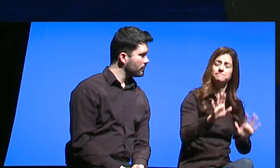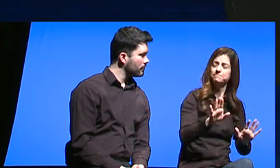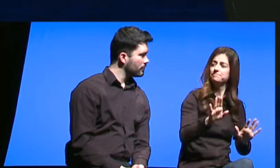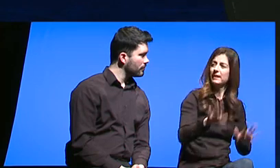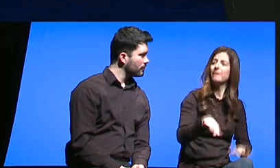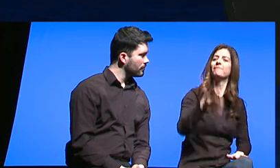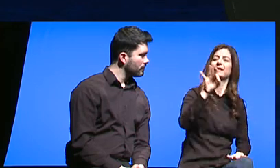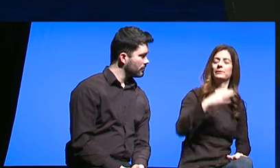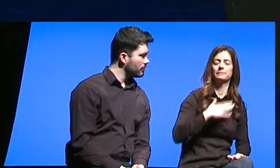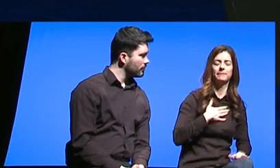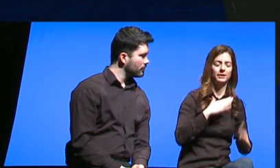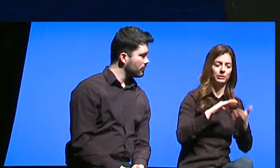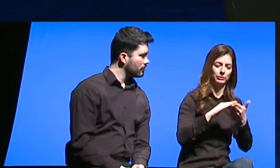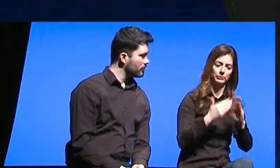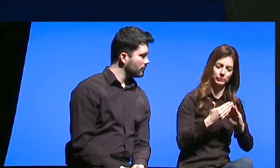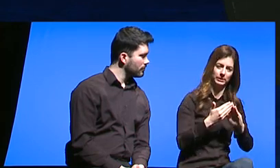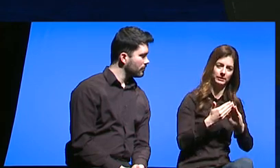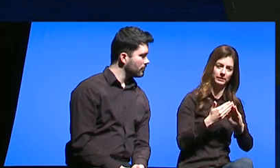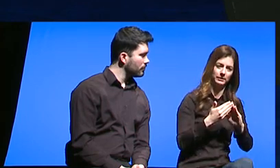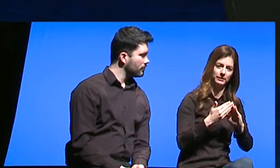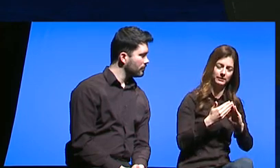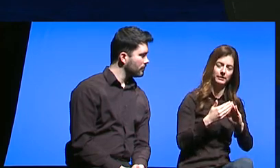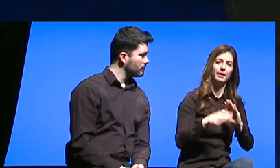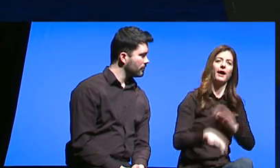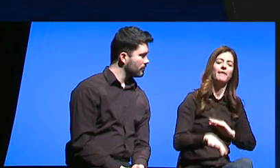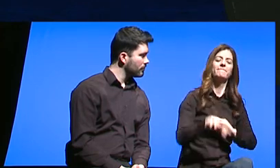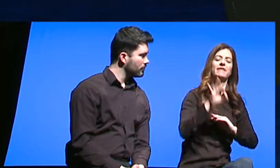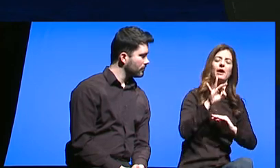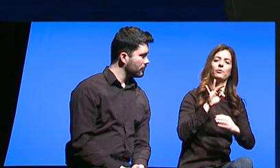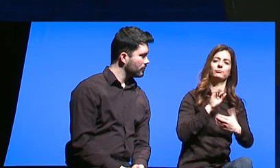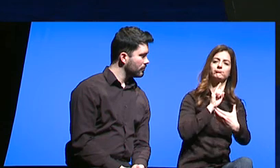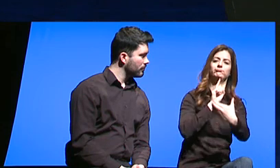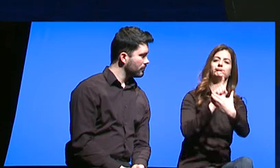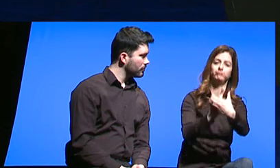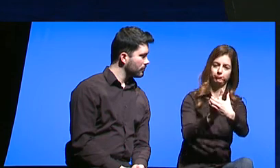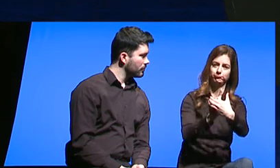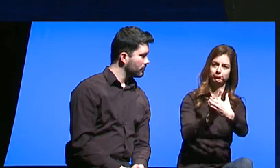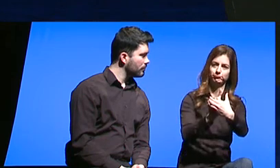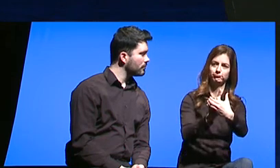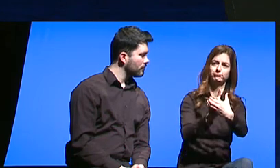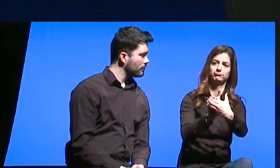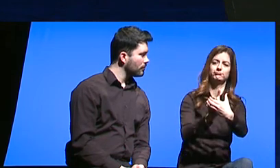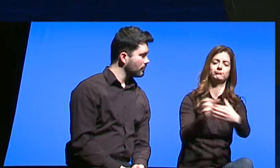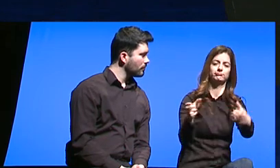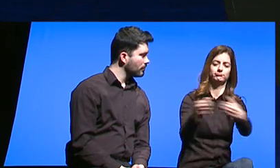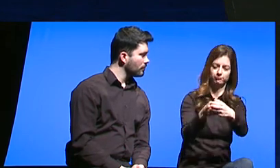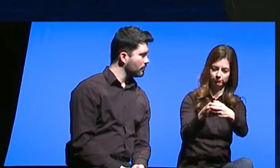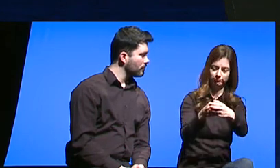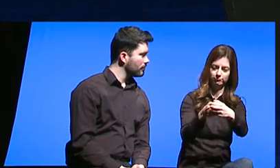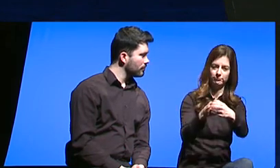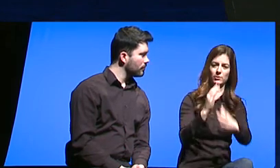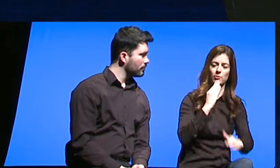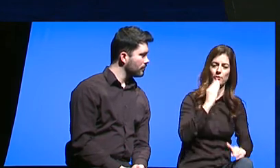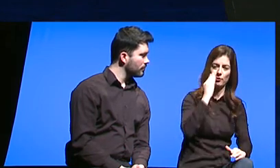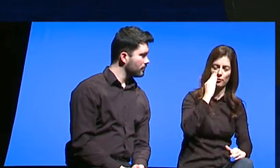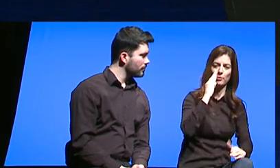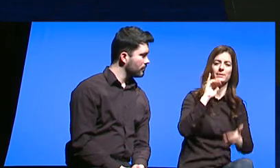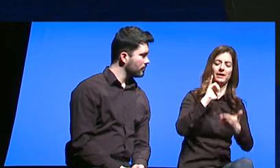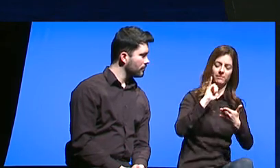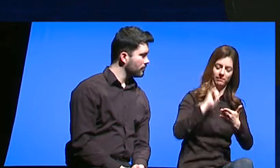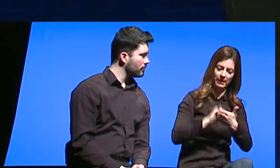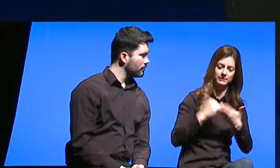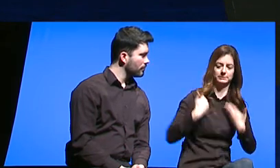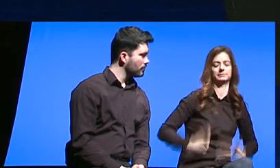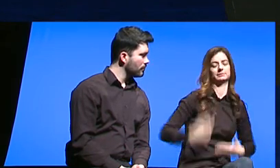to be in, and I found the place where I fit and the place that I feel like is home for me, and that's being a Muslim.